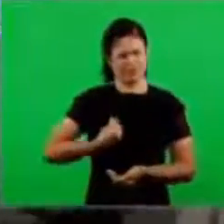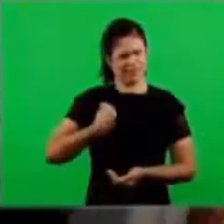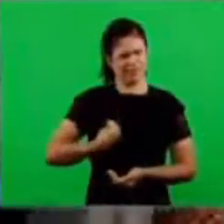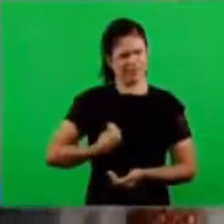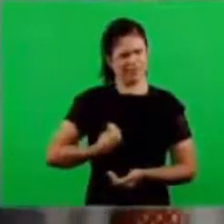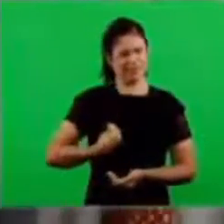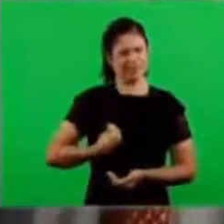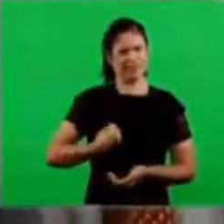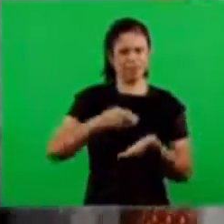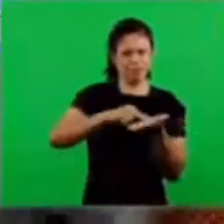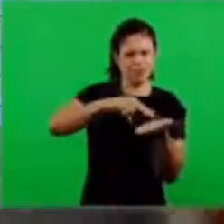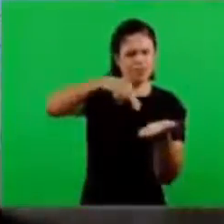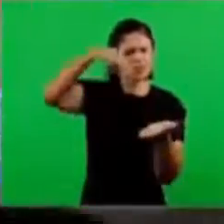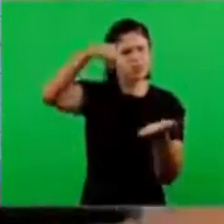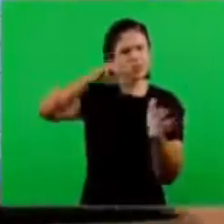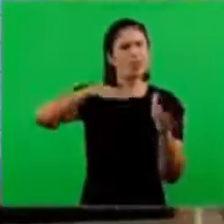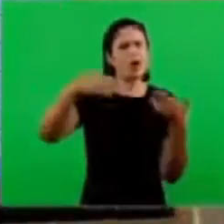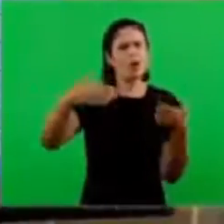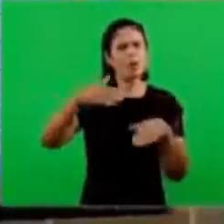if it is resurrection,